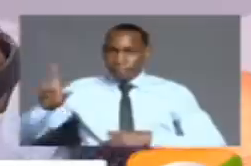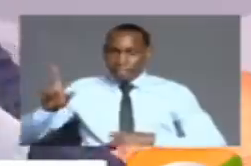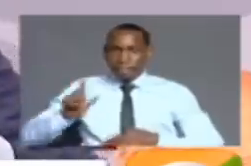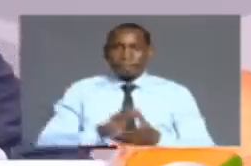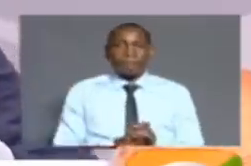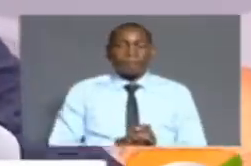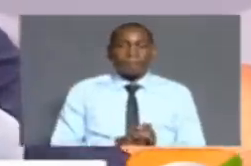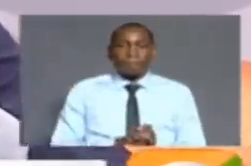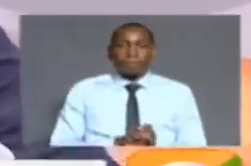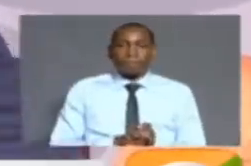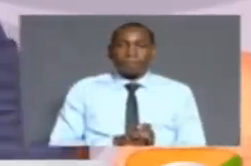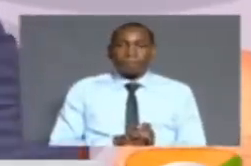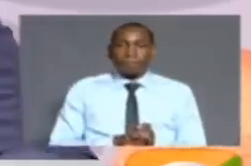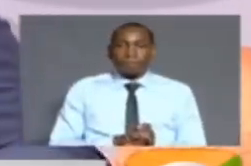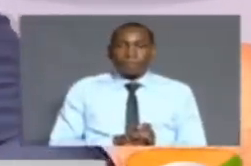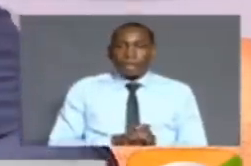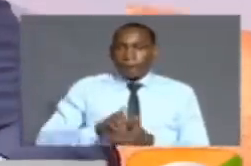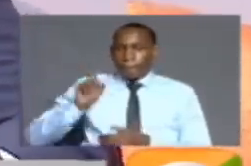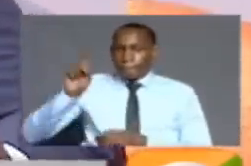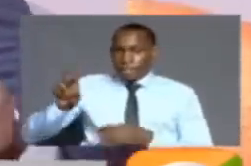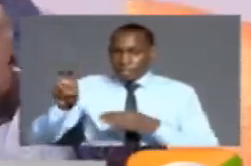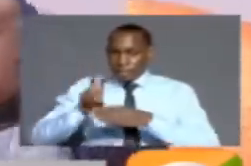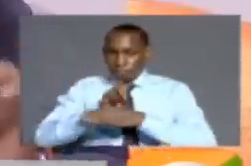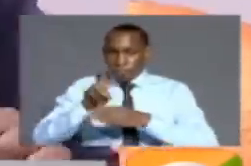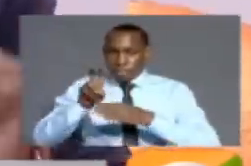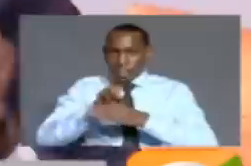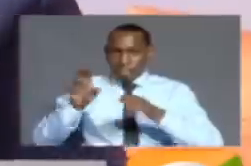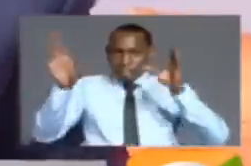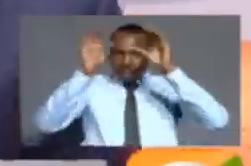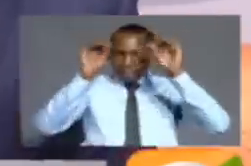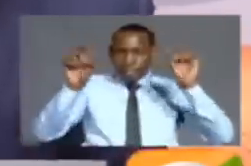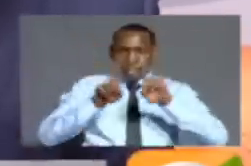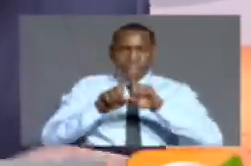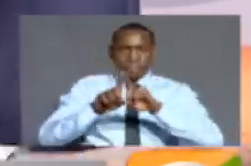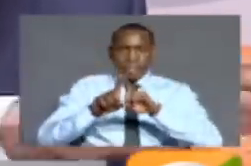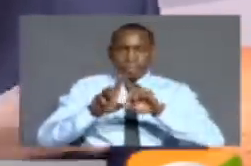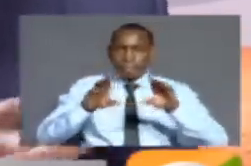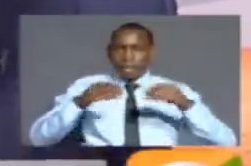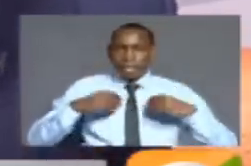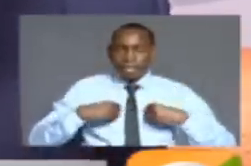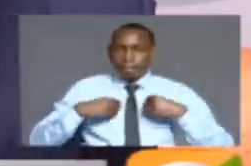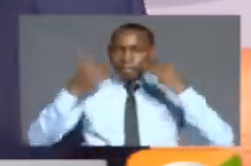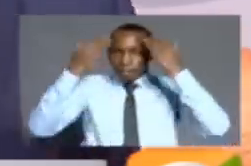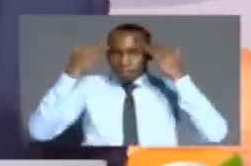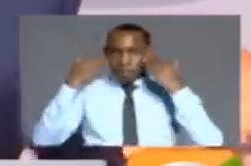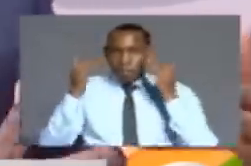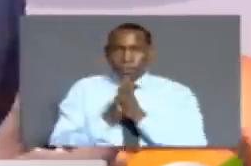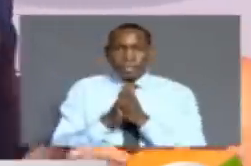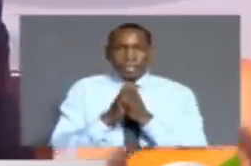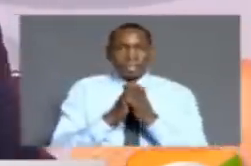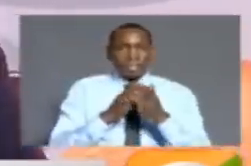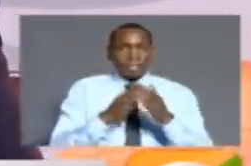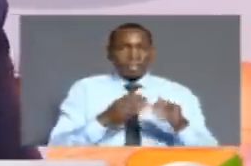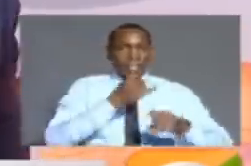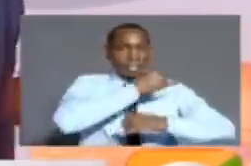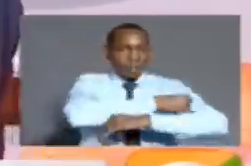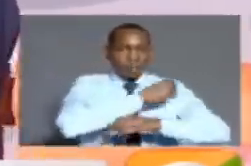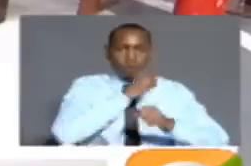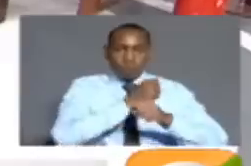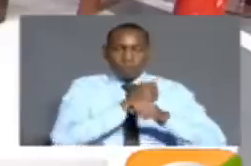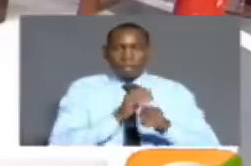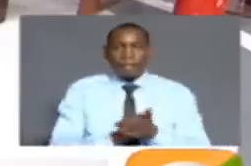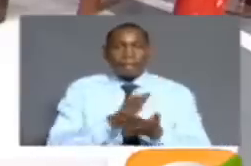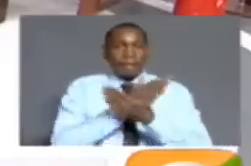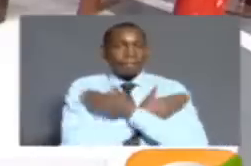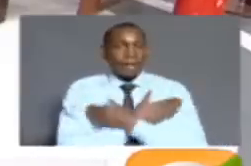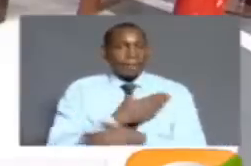to put the executive to check. And we let the judiciary and the institutions do their job. Yeah. My colleague here would not be